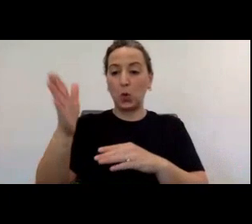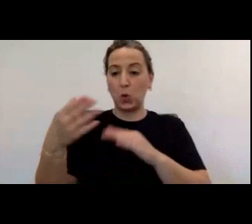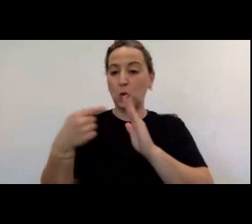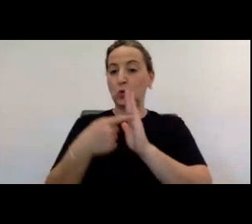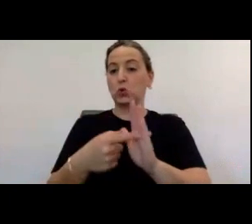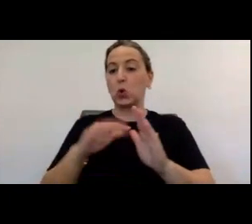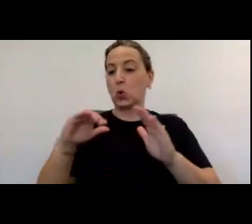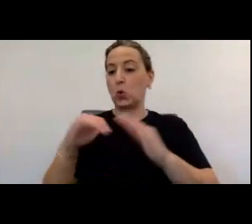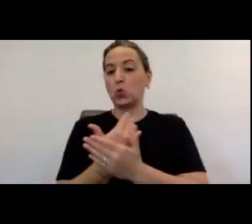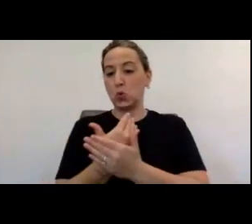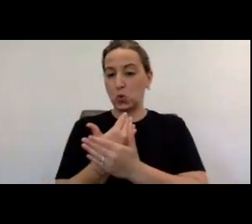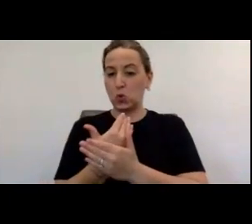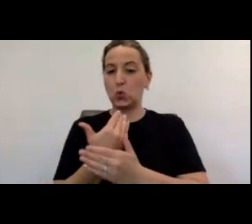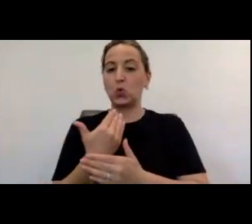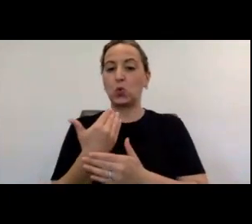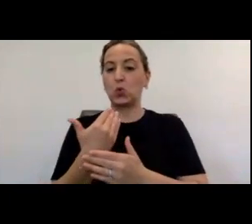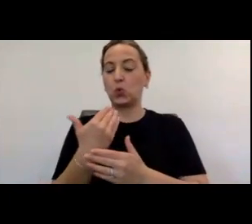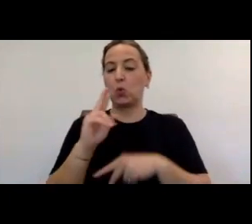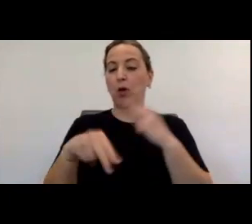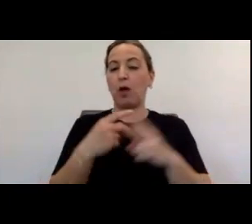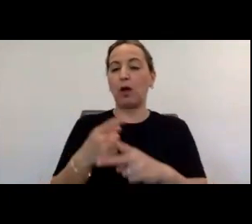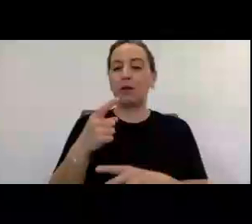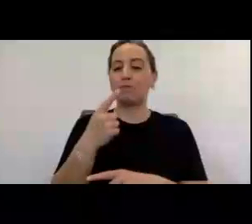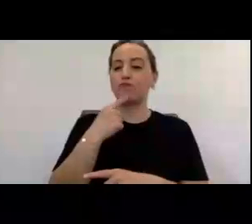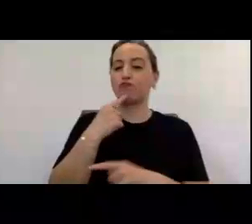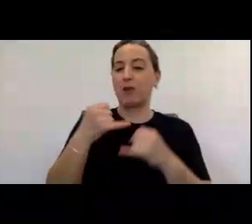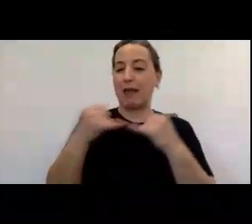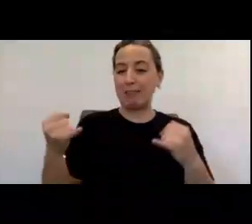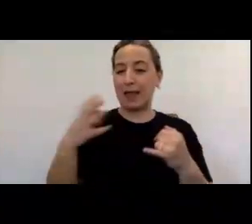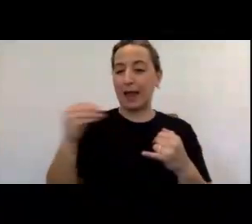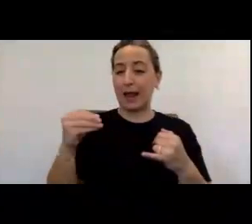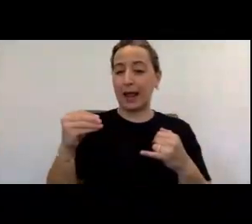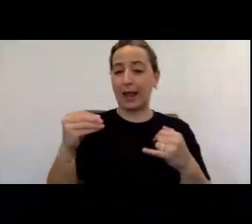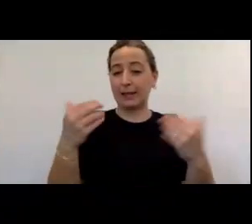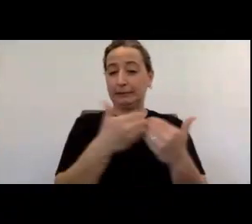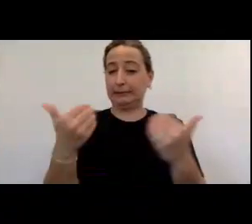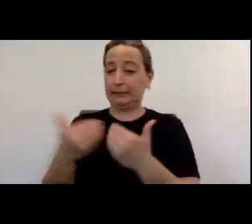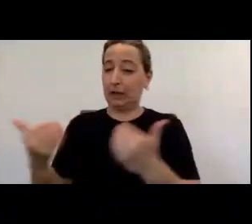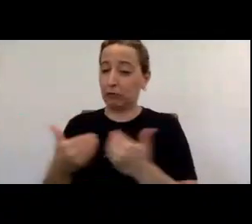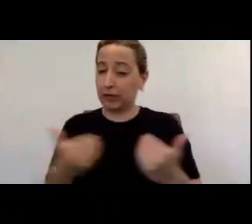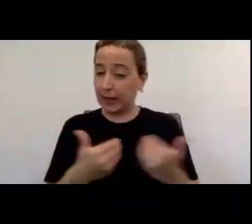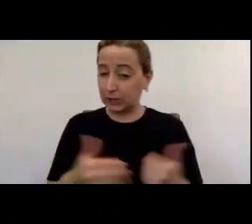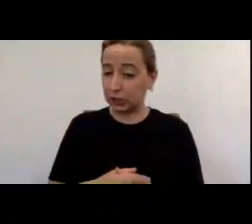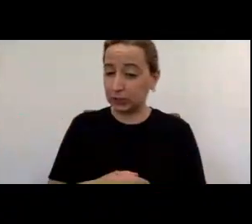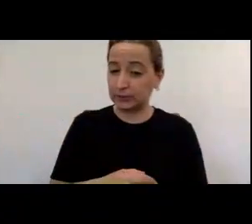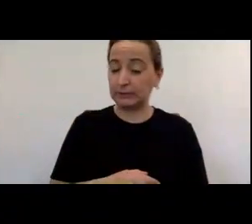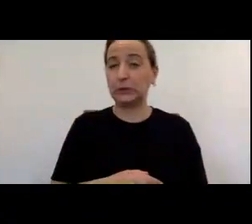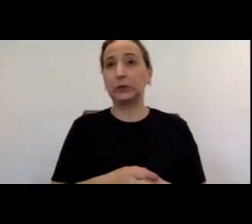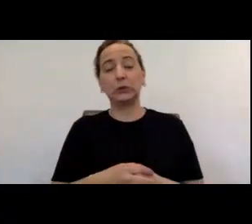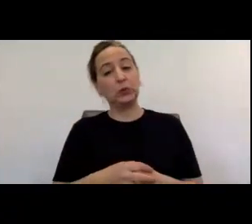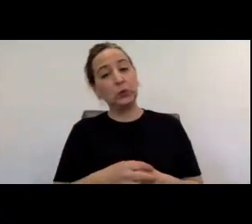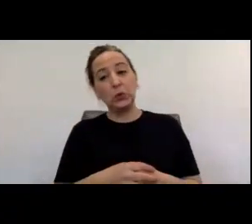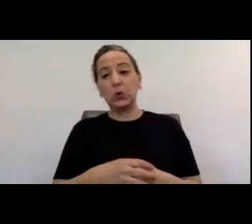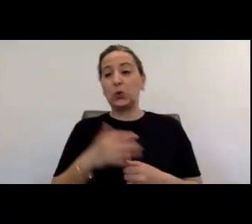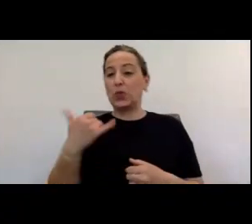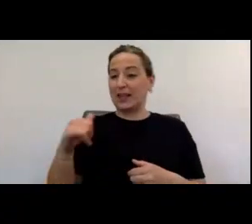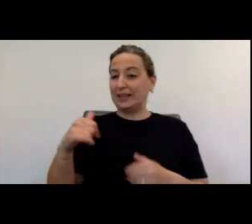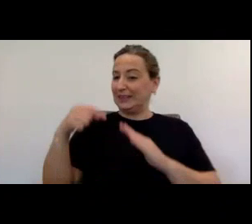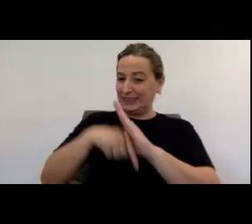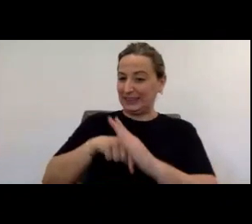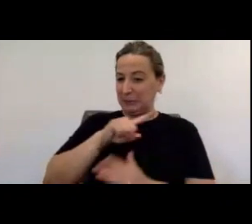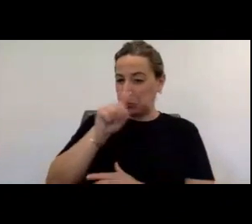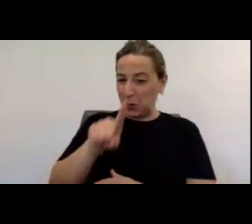version of redlining and housing segregation? That is a complicated question that I think would take a lot more time than we have to